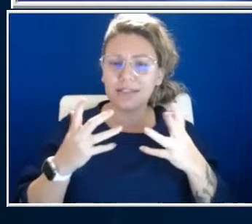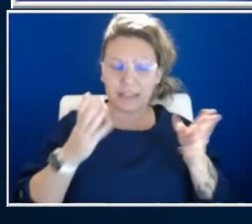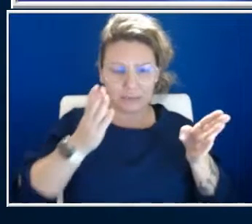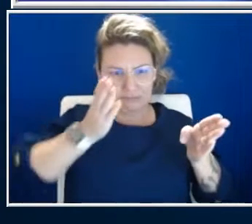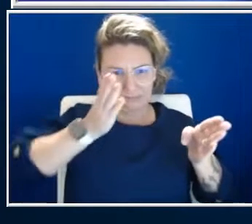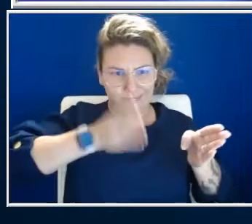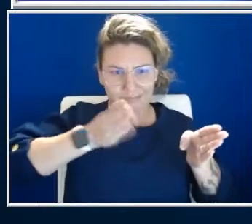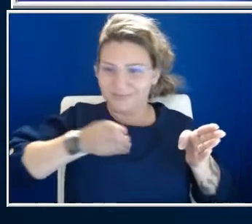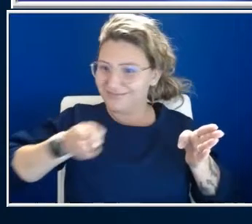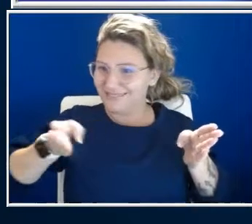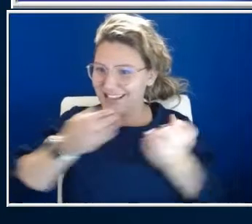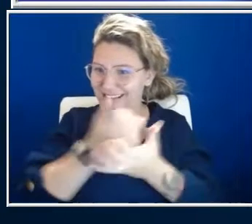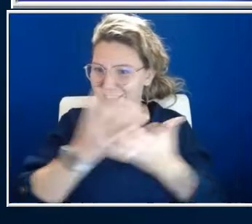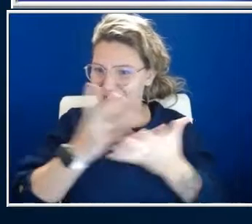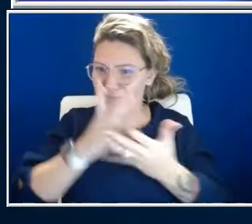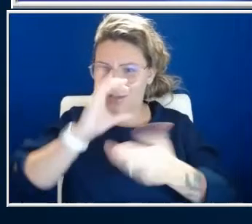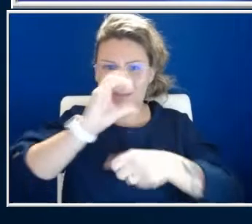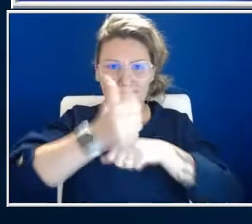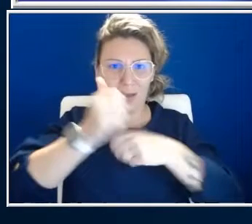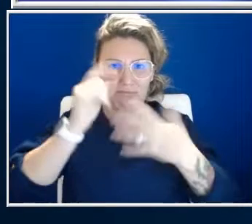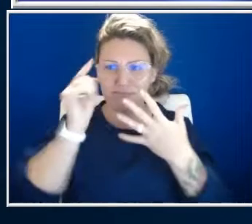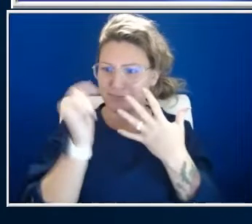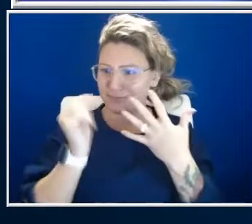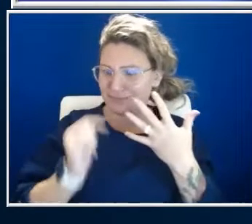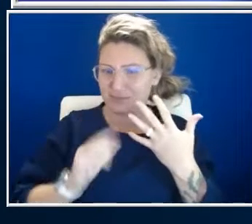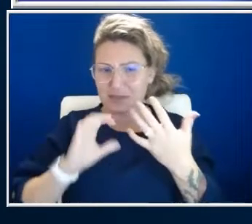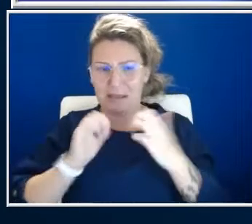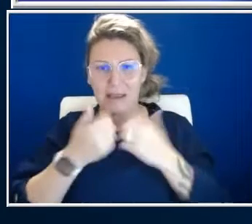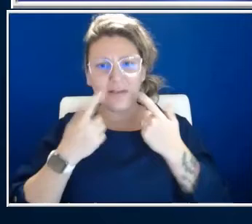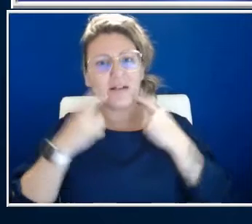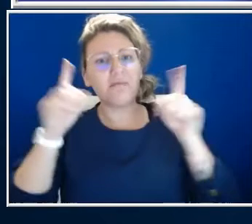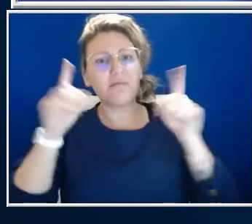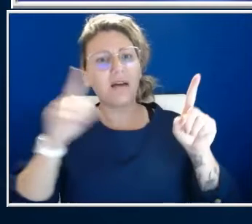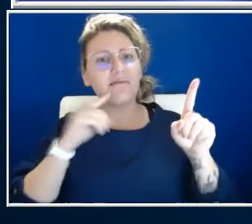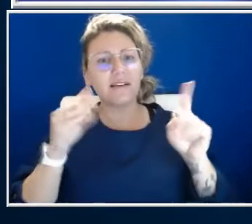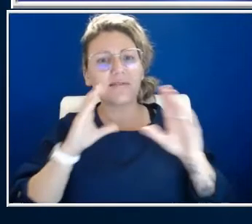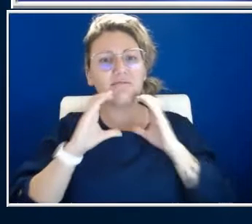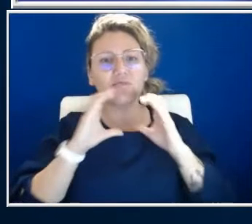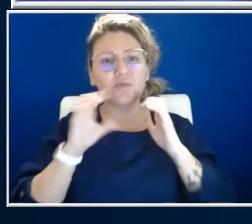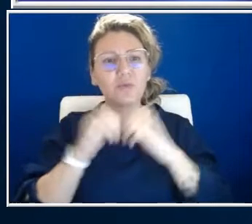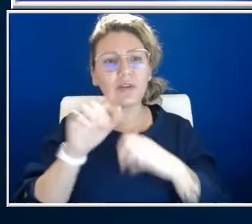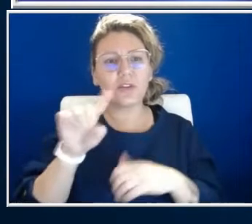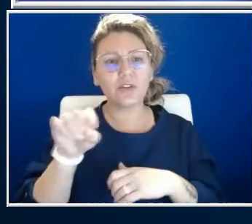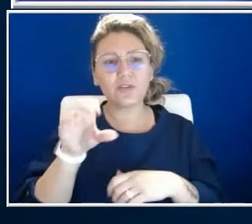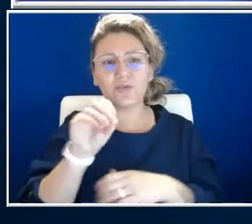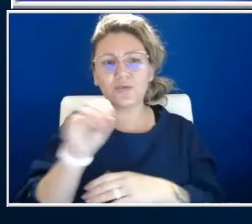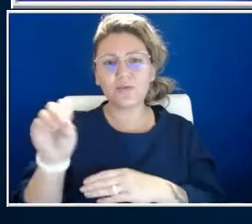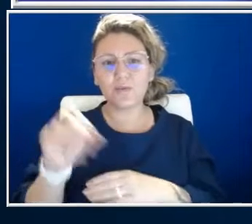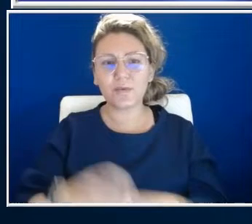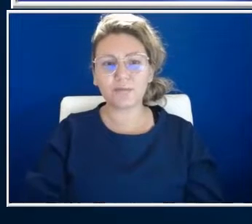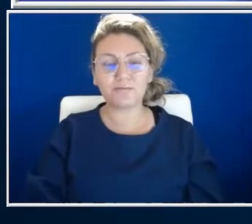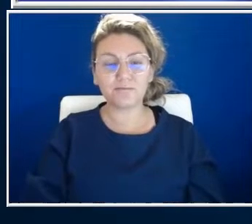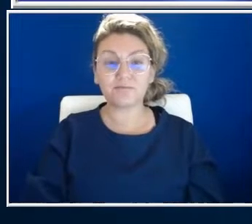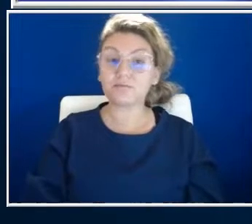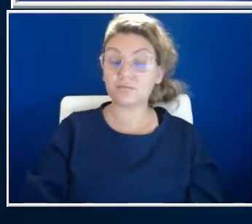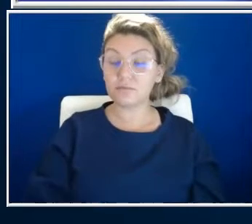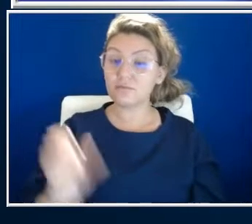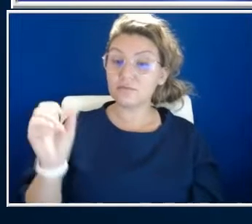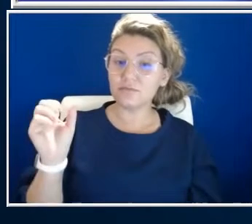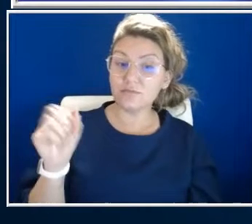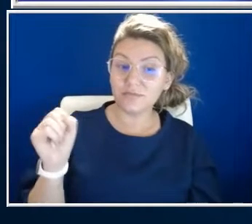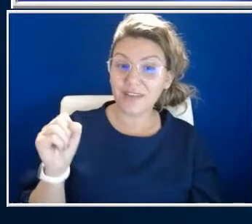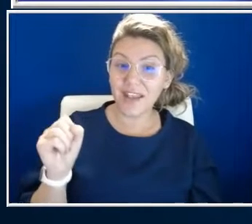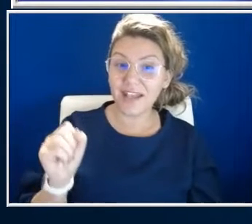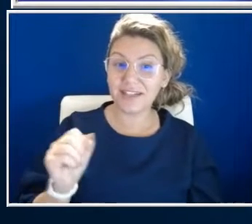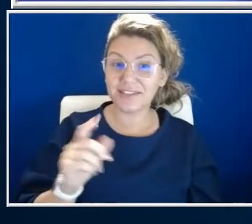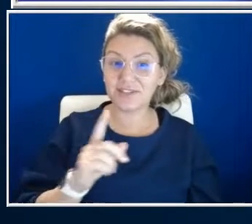lineup that had to happen to make this all come together, including the communication with the zoo. Yeah, I mean, you know, it's really